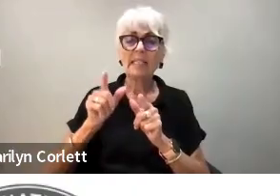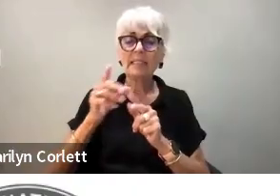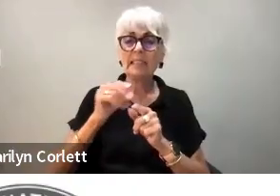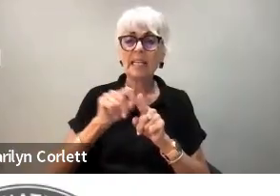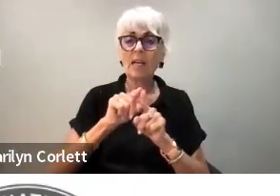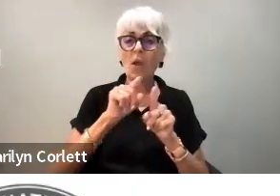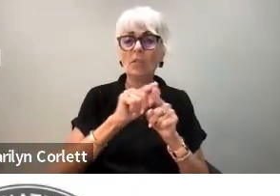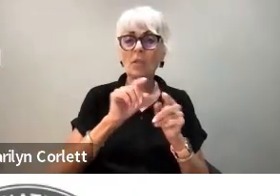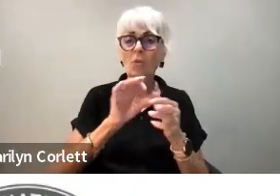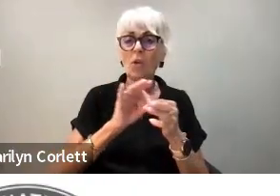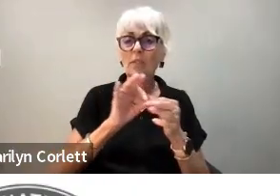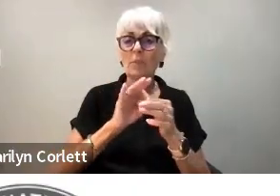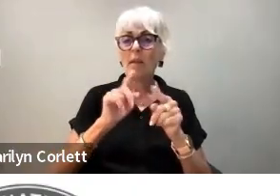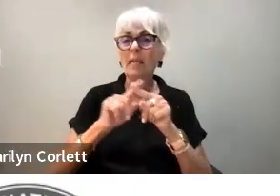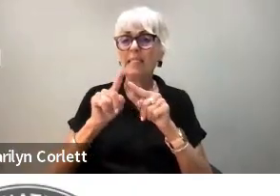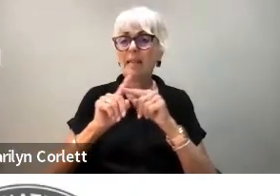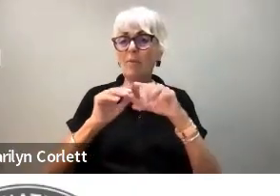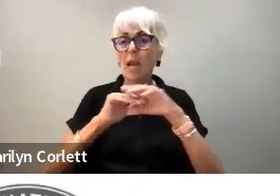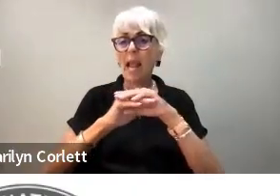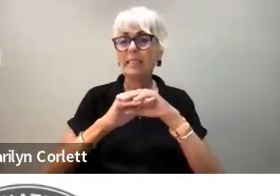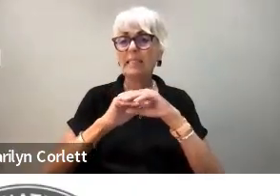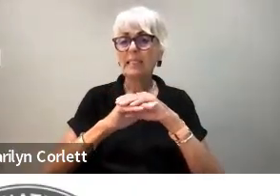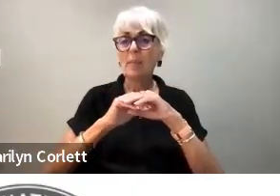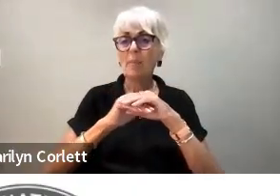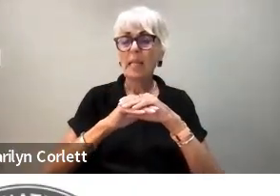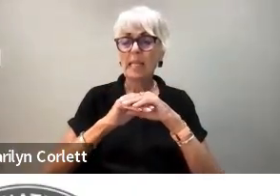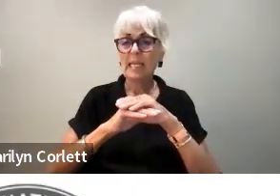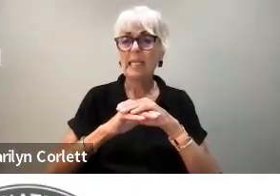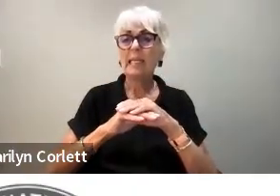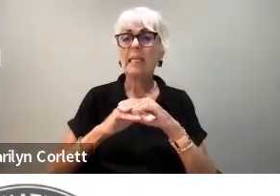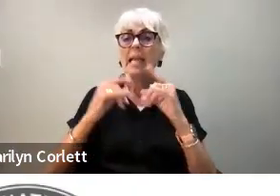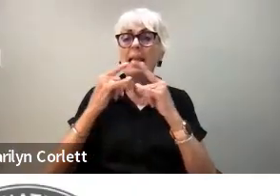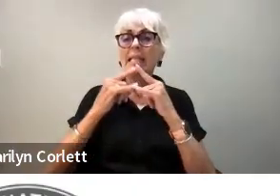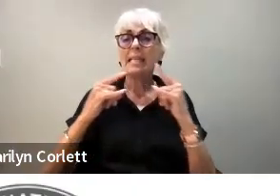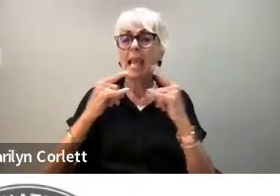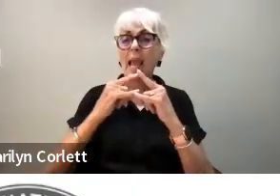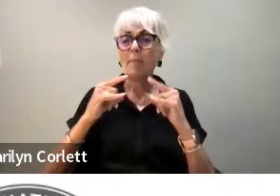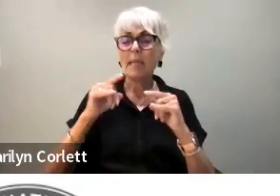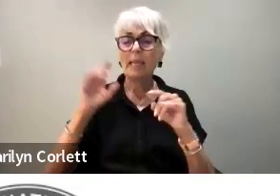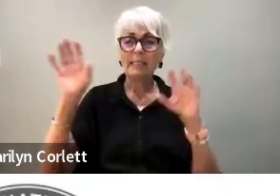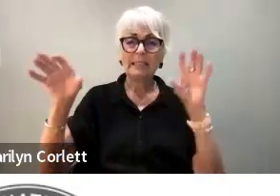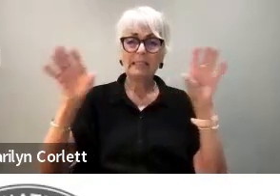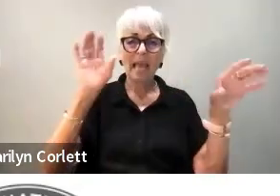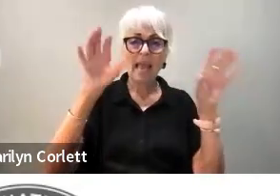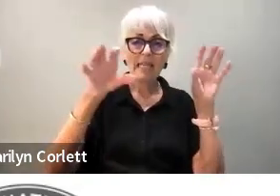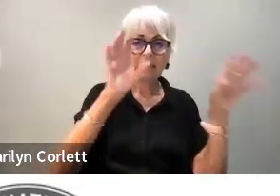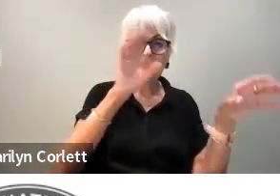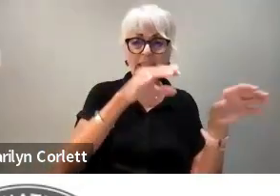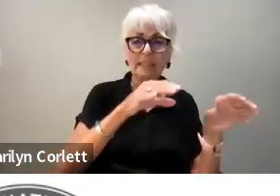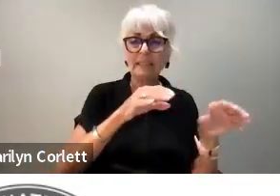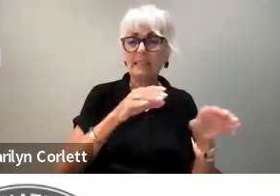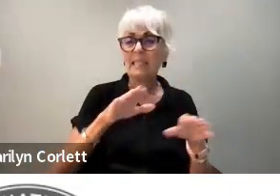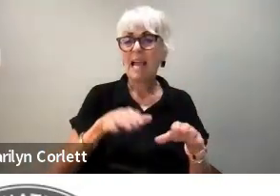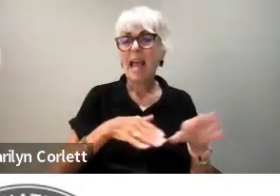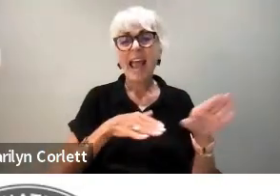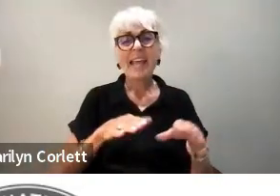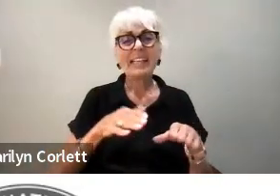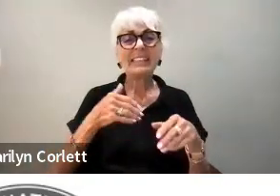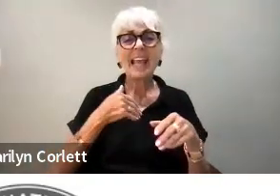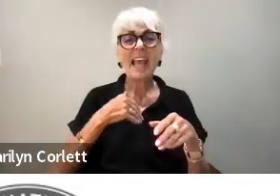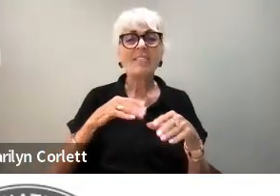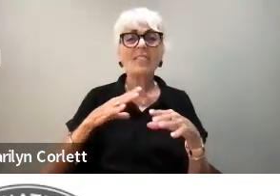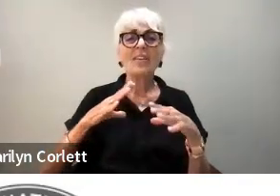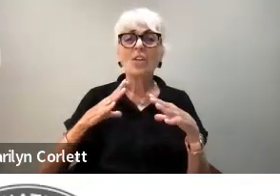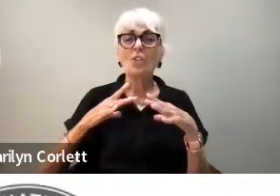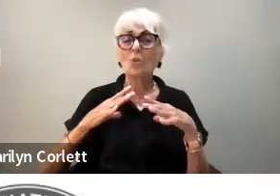it talks about all sorts of accessibility, camping sites, hikes. It's just they have great